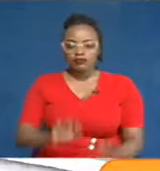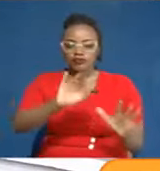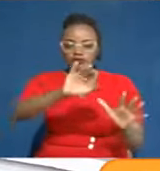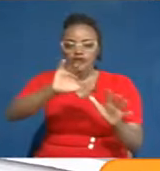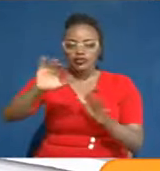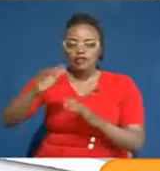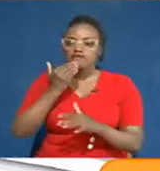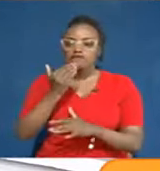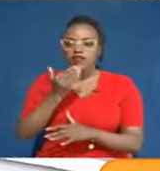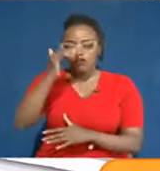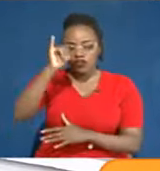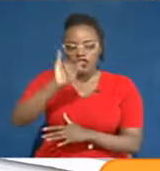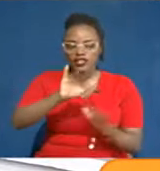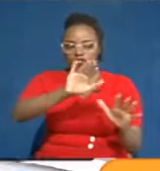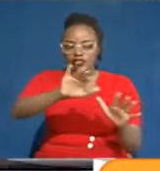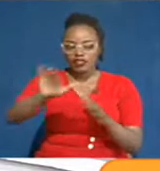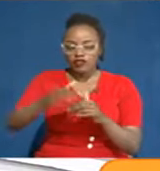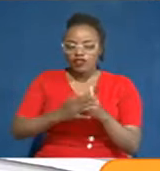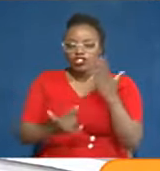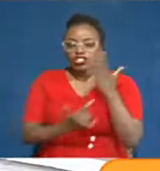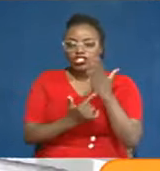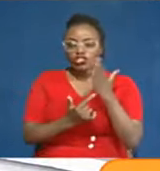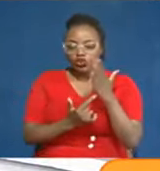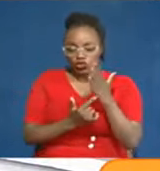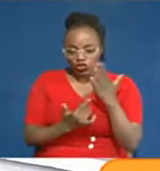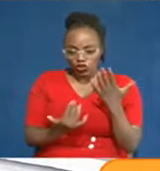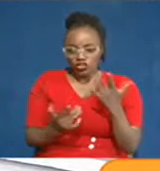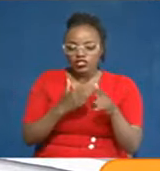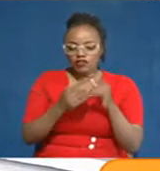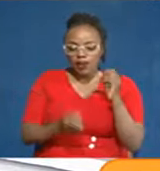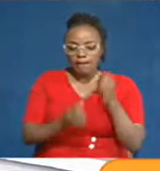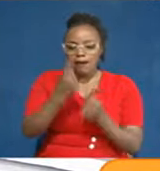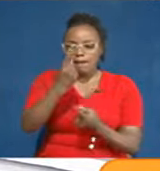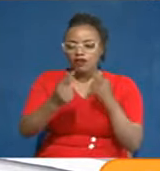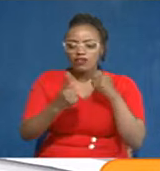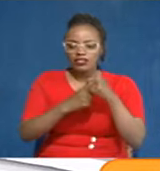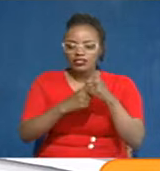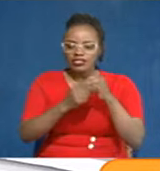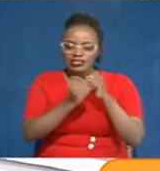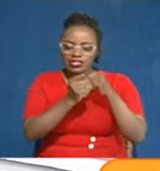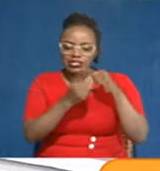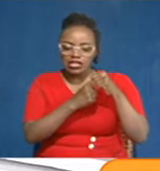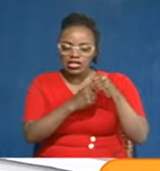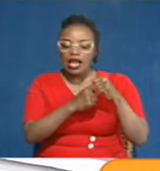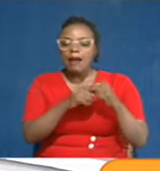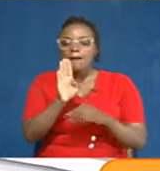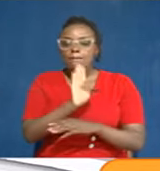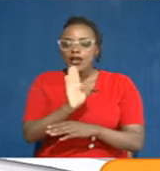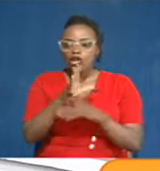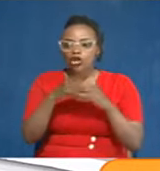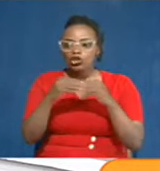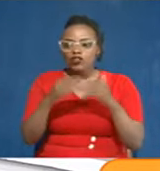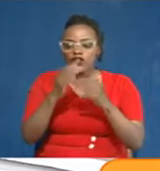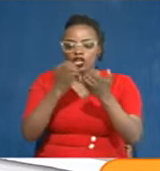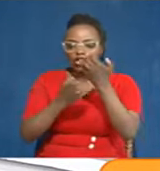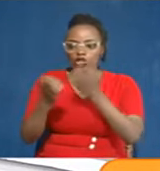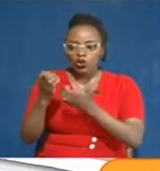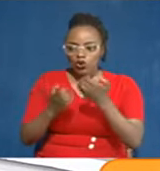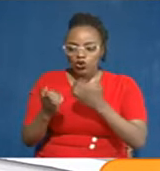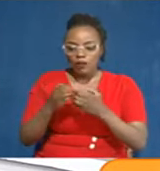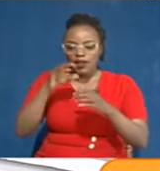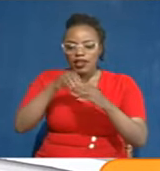Right, Jimmy, thanks so much for that. Now, digital technologies generated $16 billion in economic activity